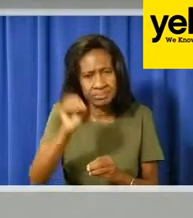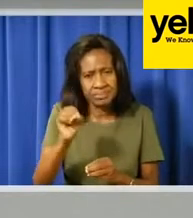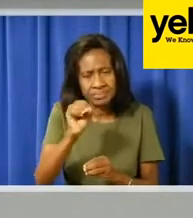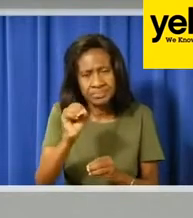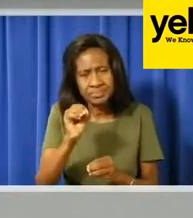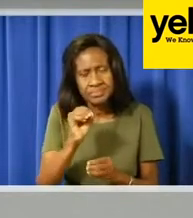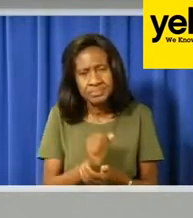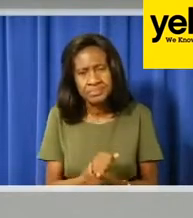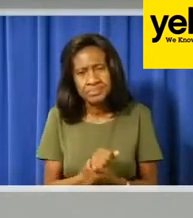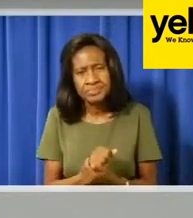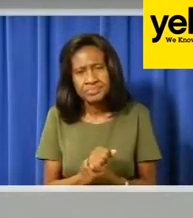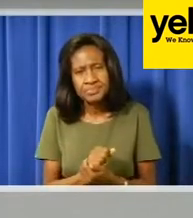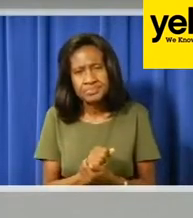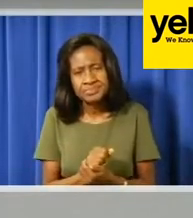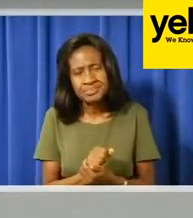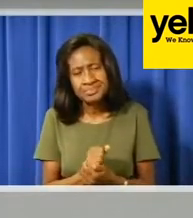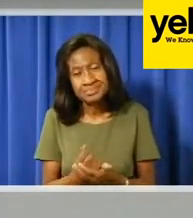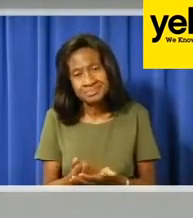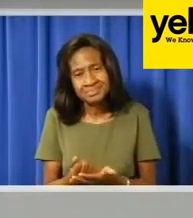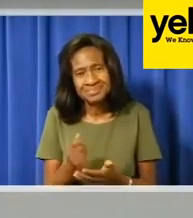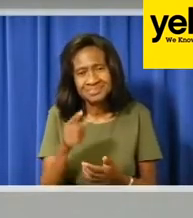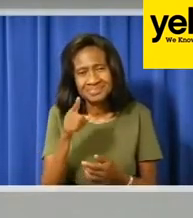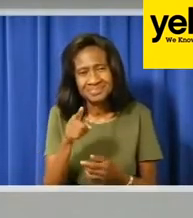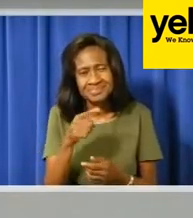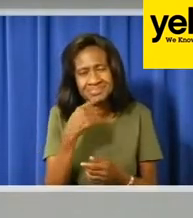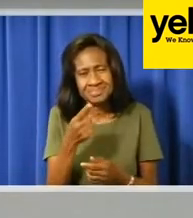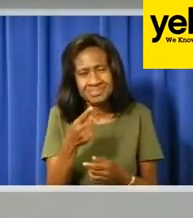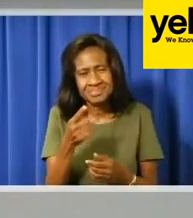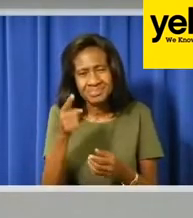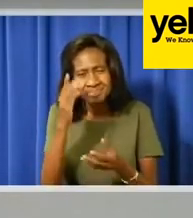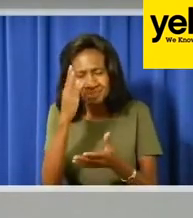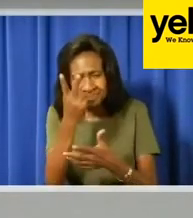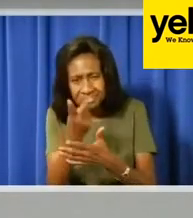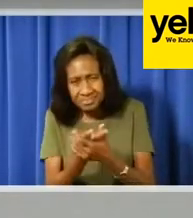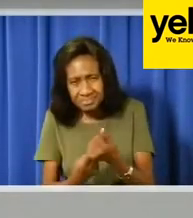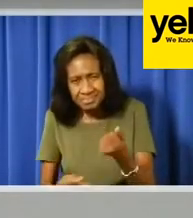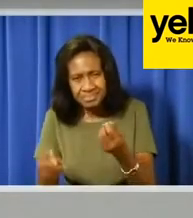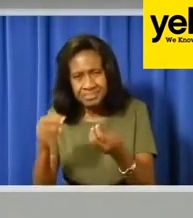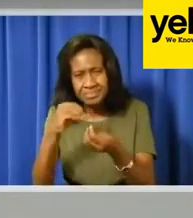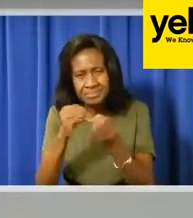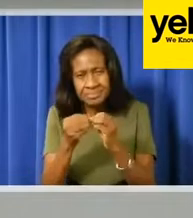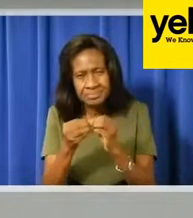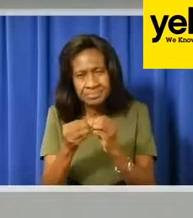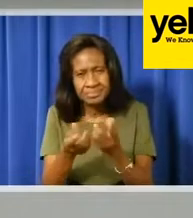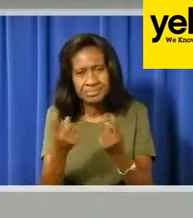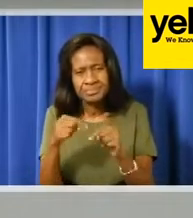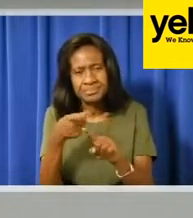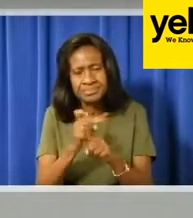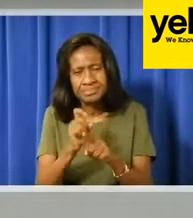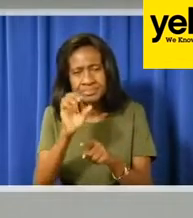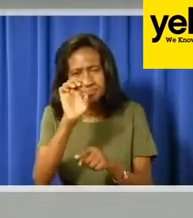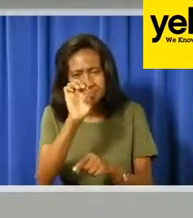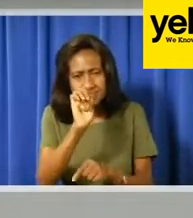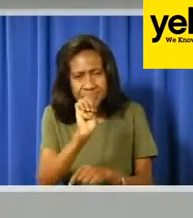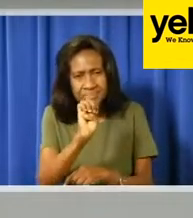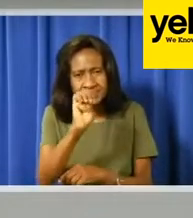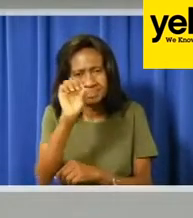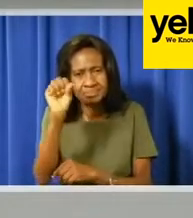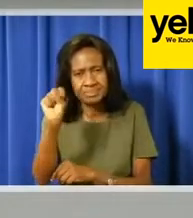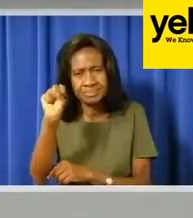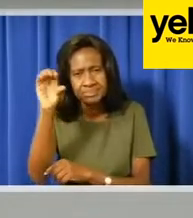Well, you say clash. Both numbers come from the same Economics and Statistics